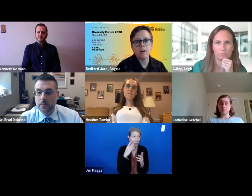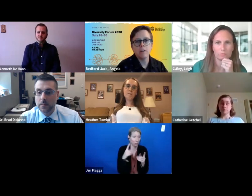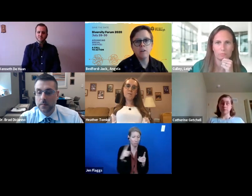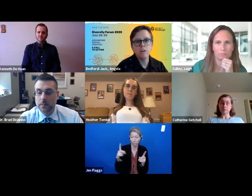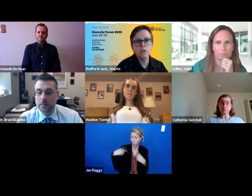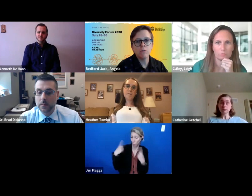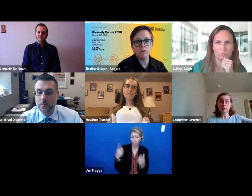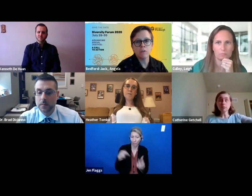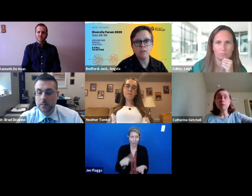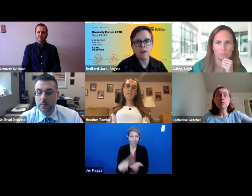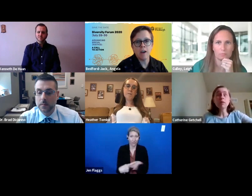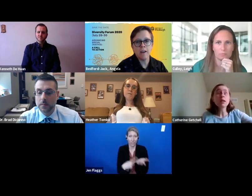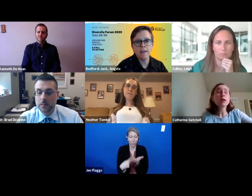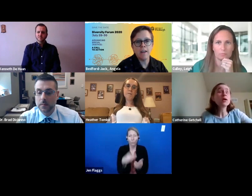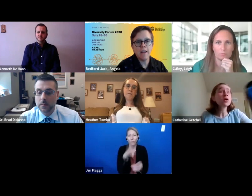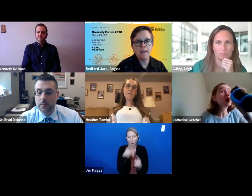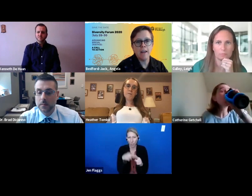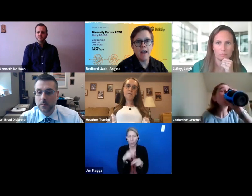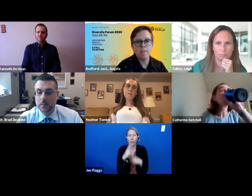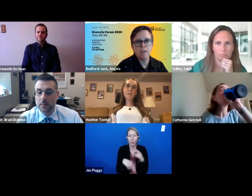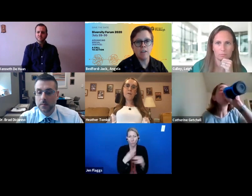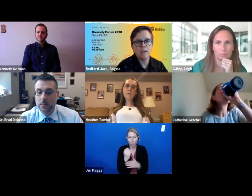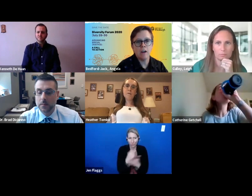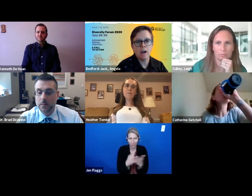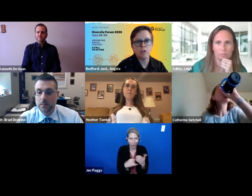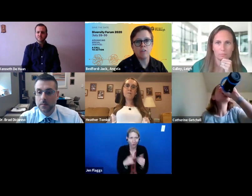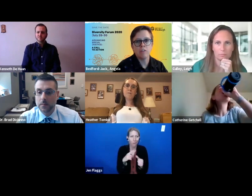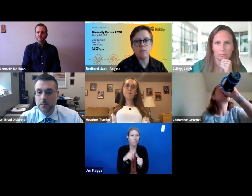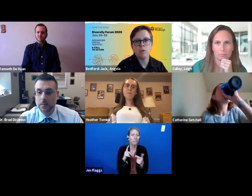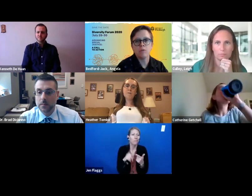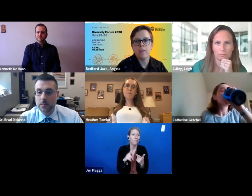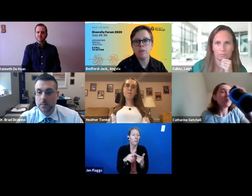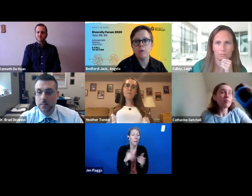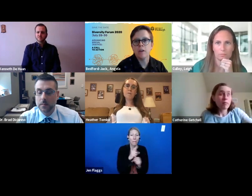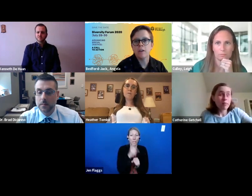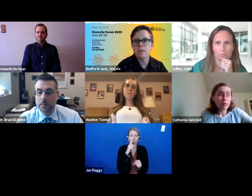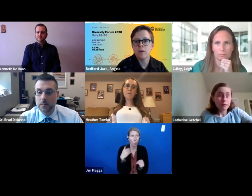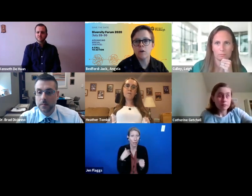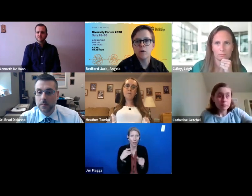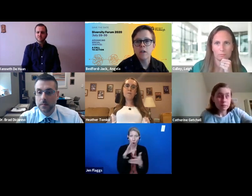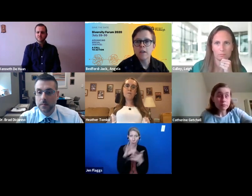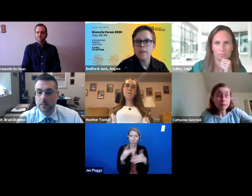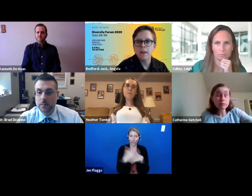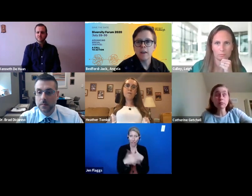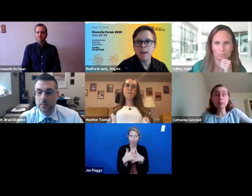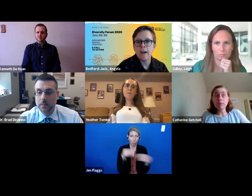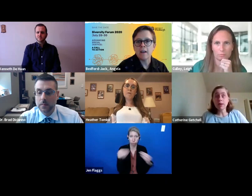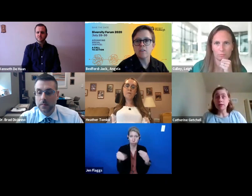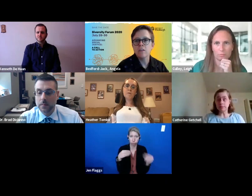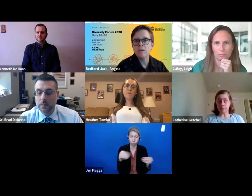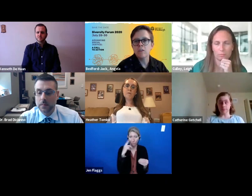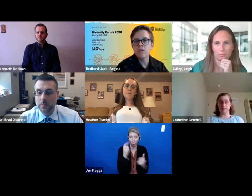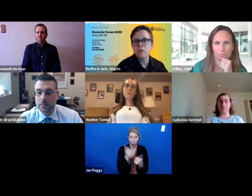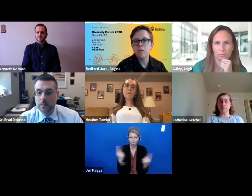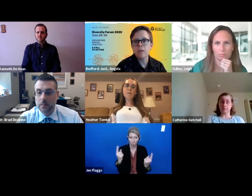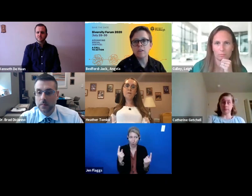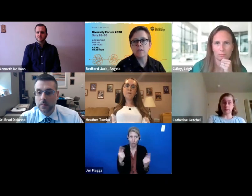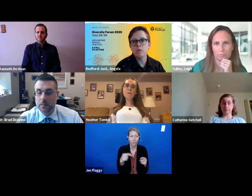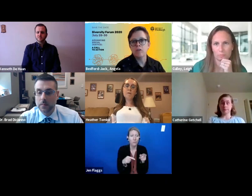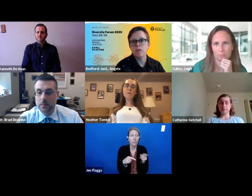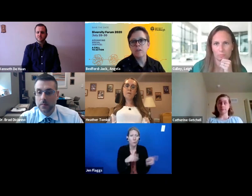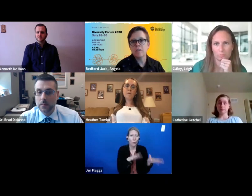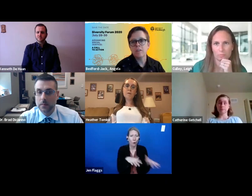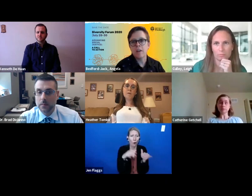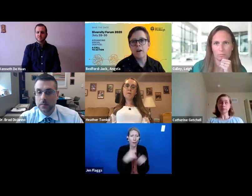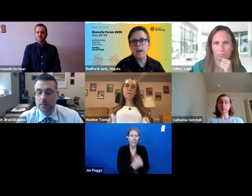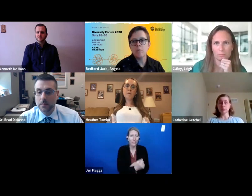we've talked about universal design and having options available for everyone. And so they asked, do you think